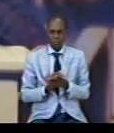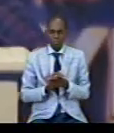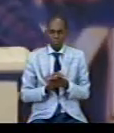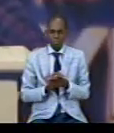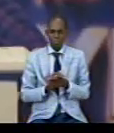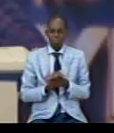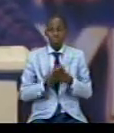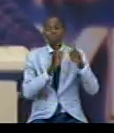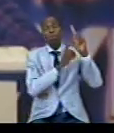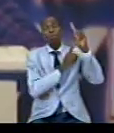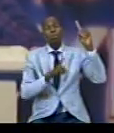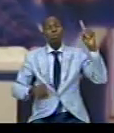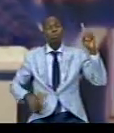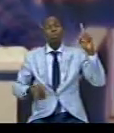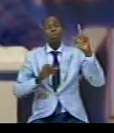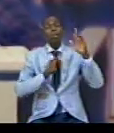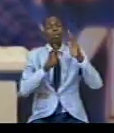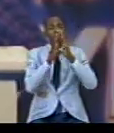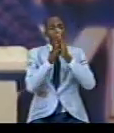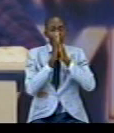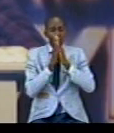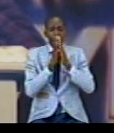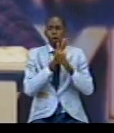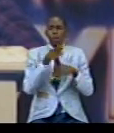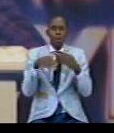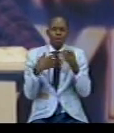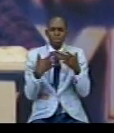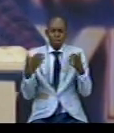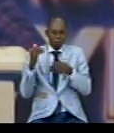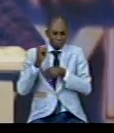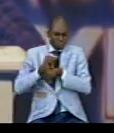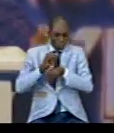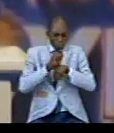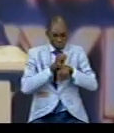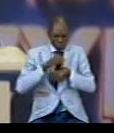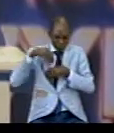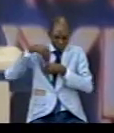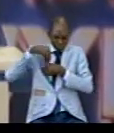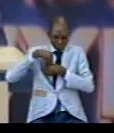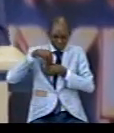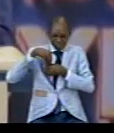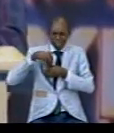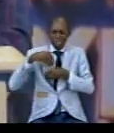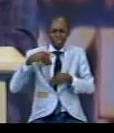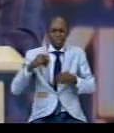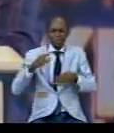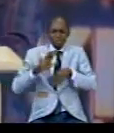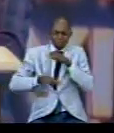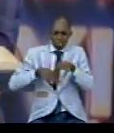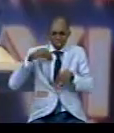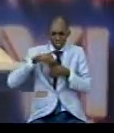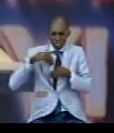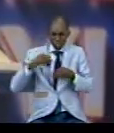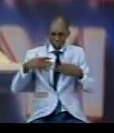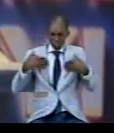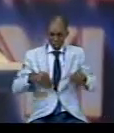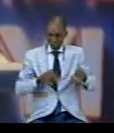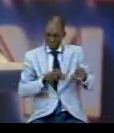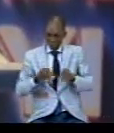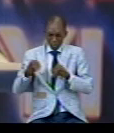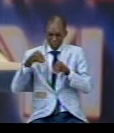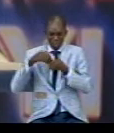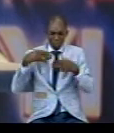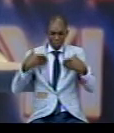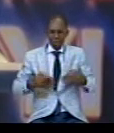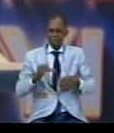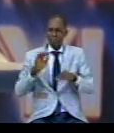Lord, I pray all those things walking about in the body, you grant everyone total, complete,